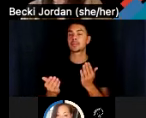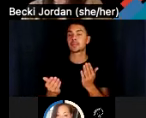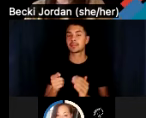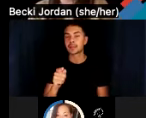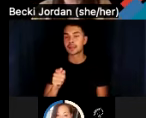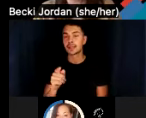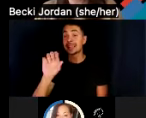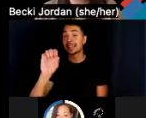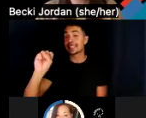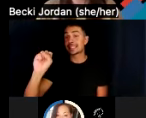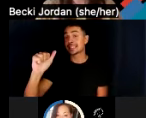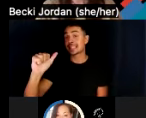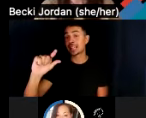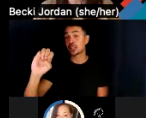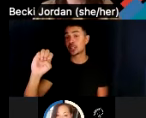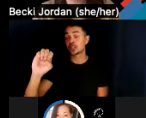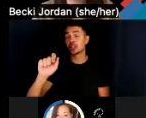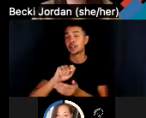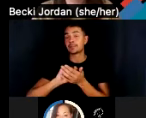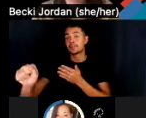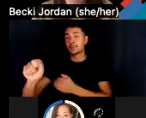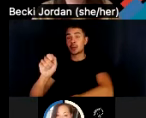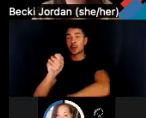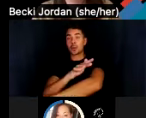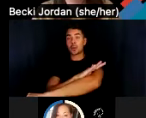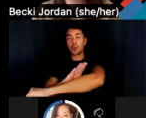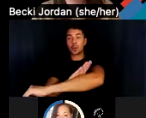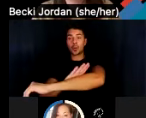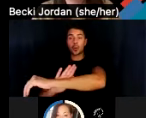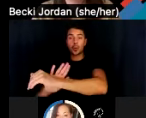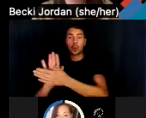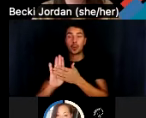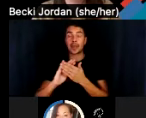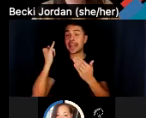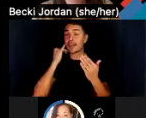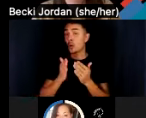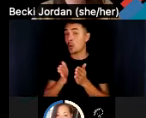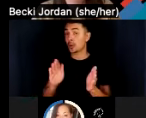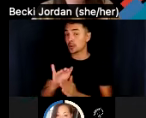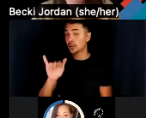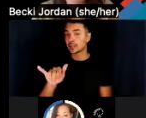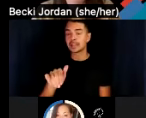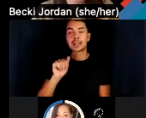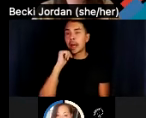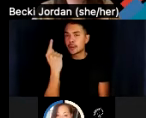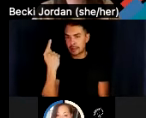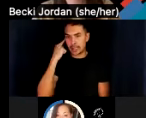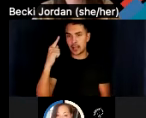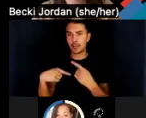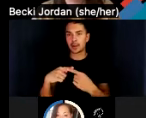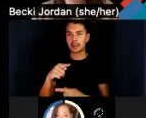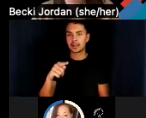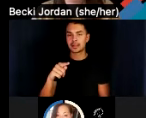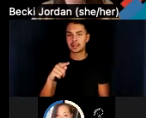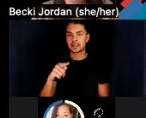Get wiped off with sage and help them if they're open to this. Yes, love that. So not just thinking about like only systems,